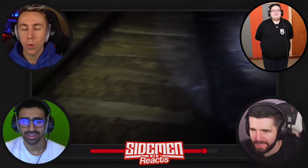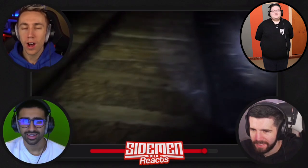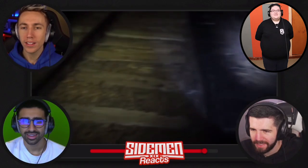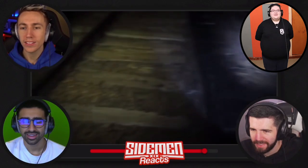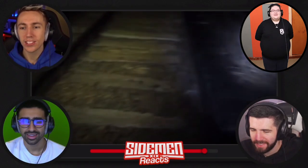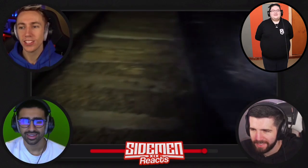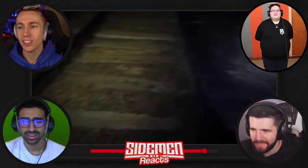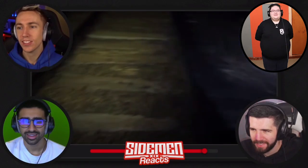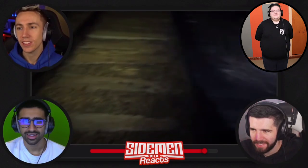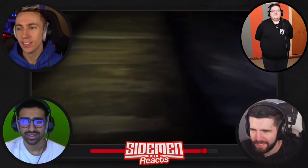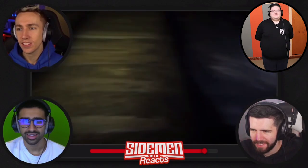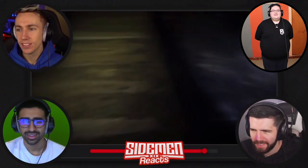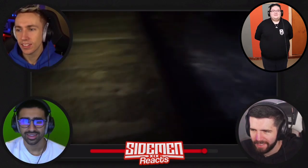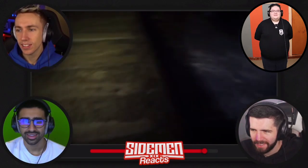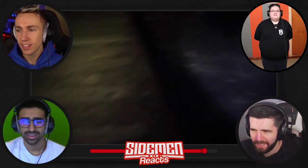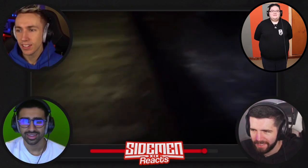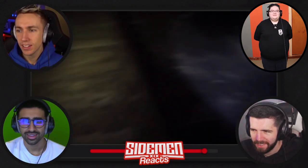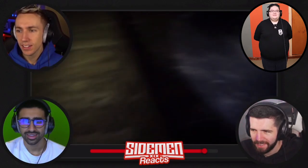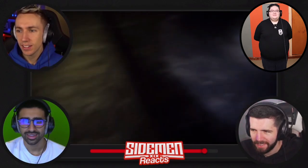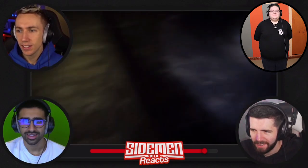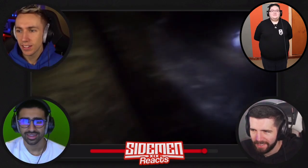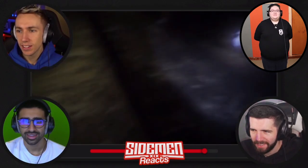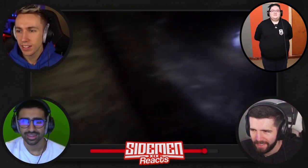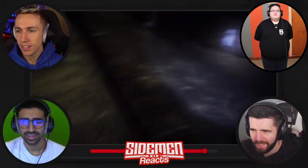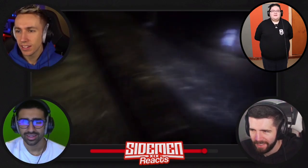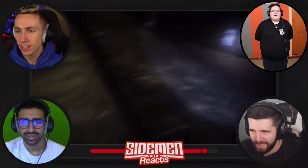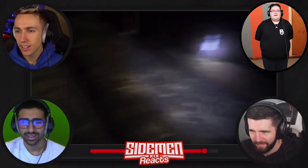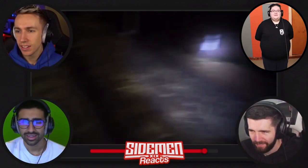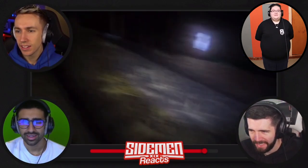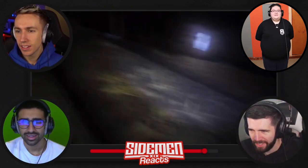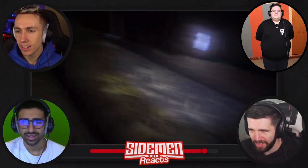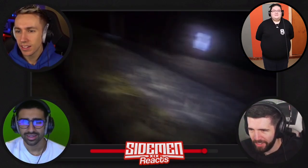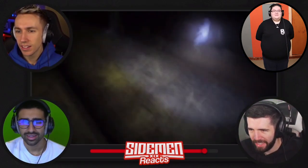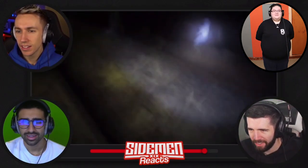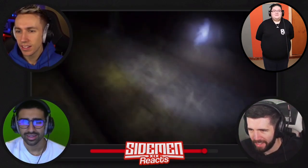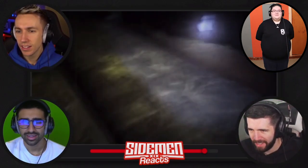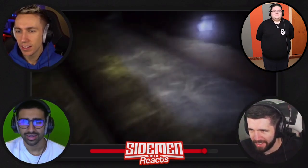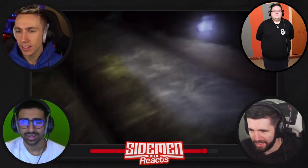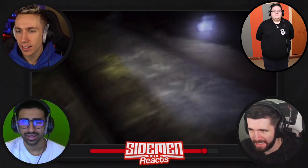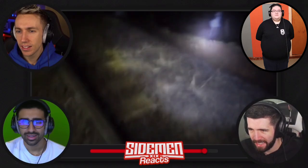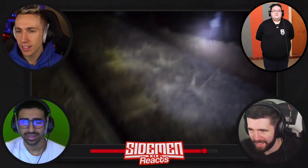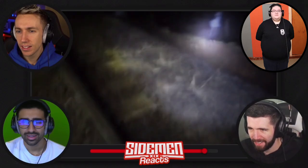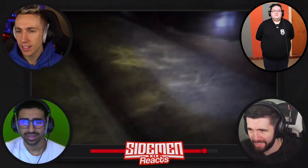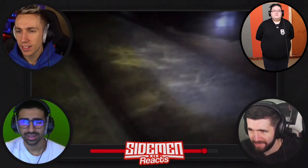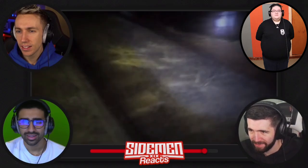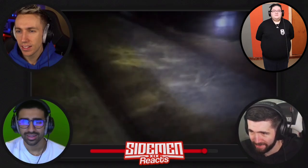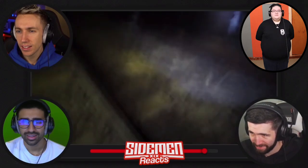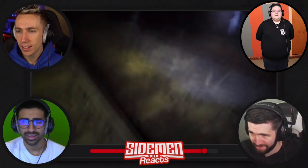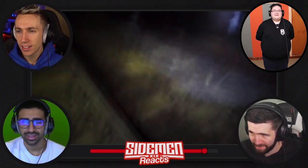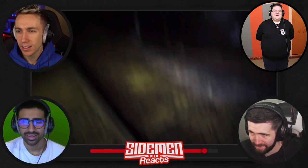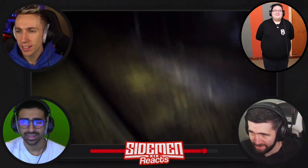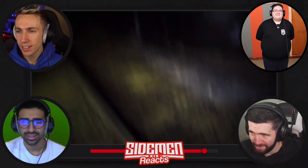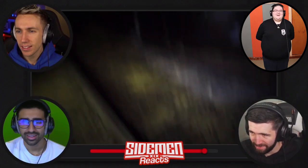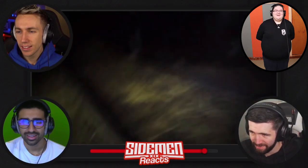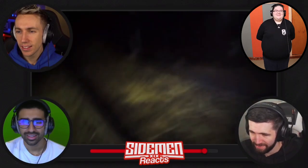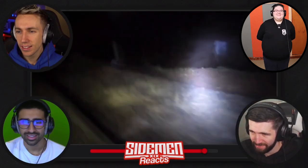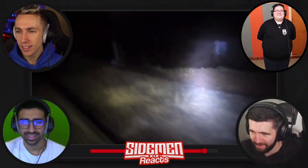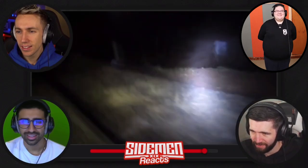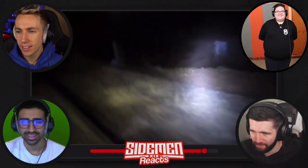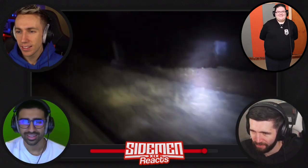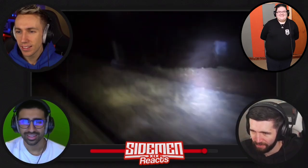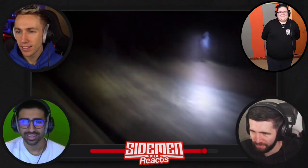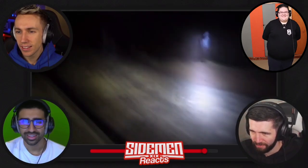look... Down, there is indeed a figure there. Yeah. Is that just a hoodie on, like, on a stick? It kind of